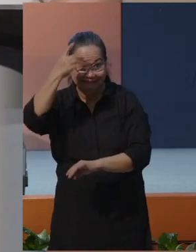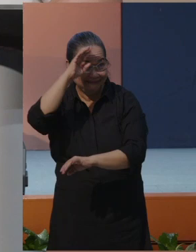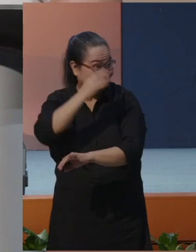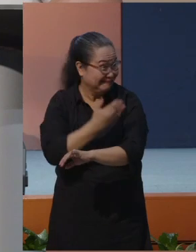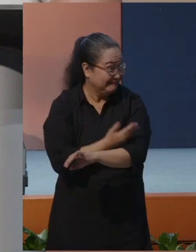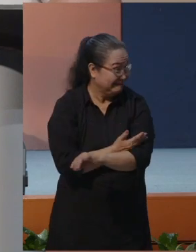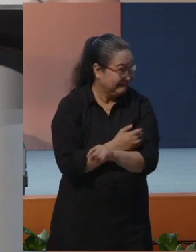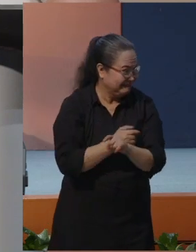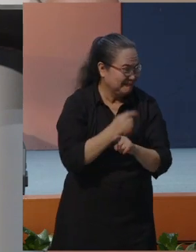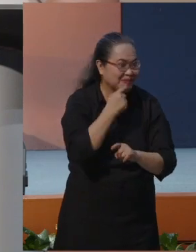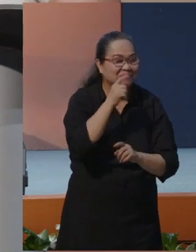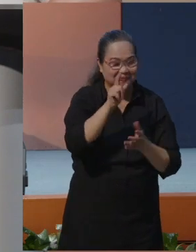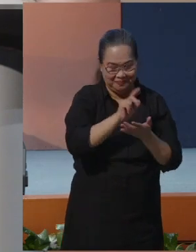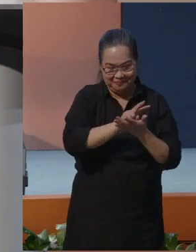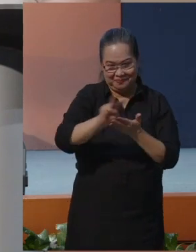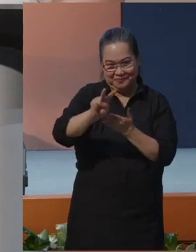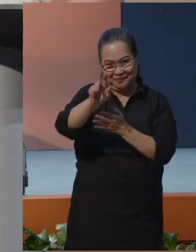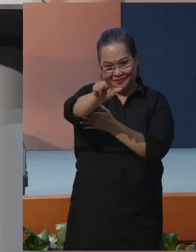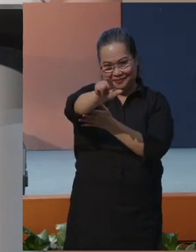sa verse 24.